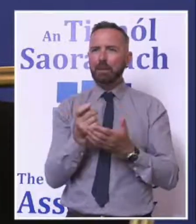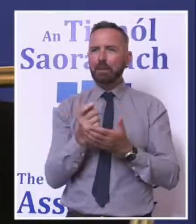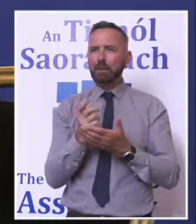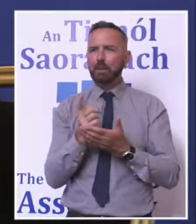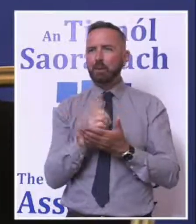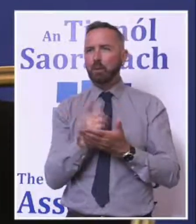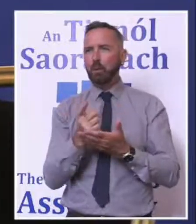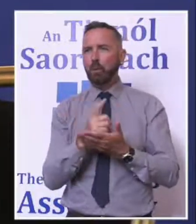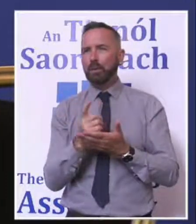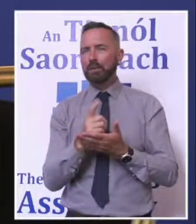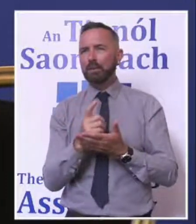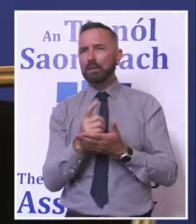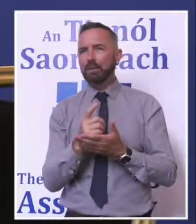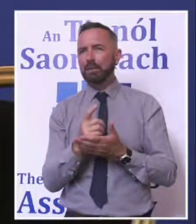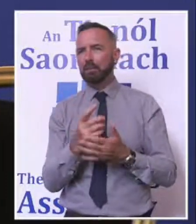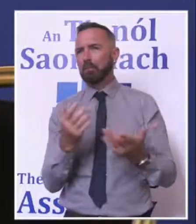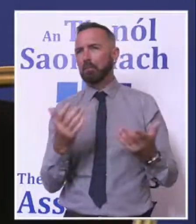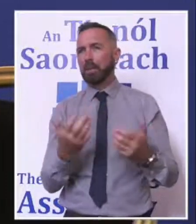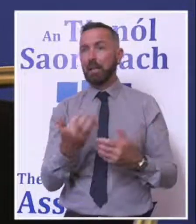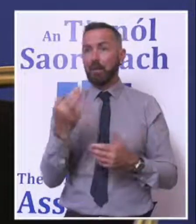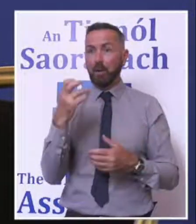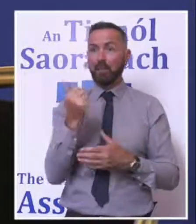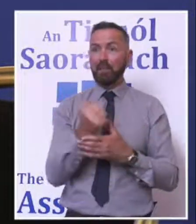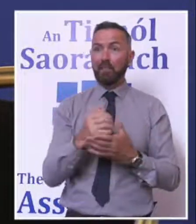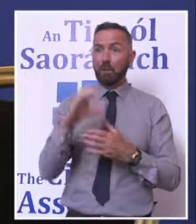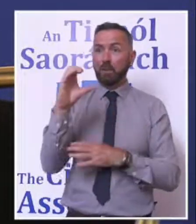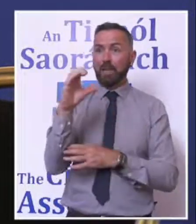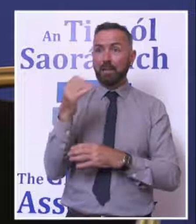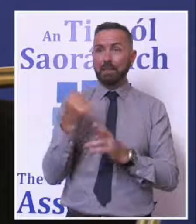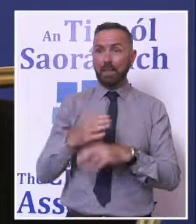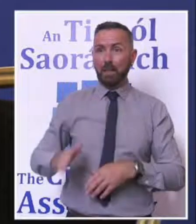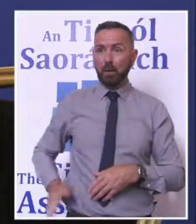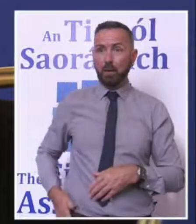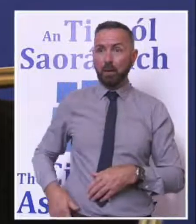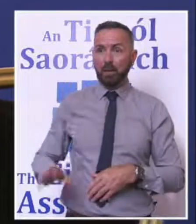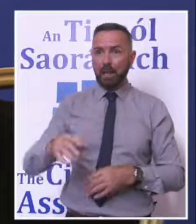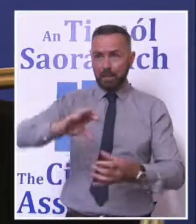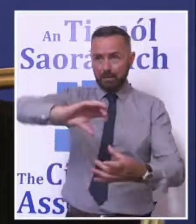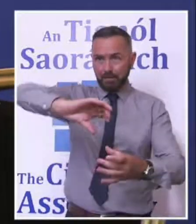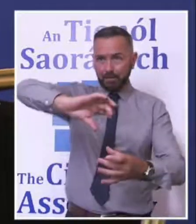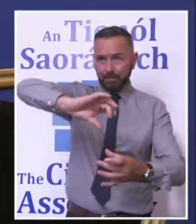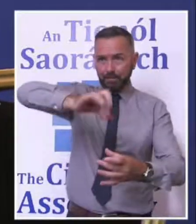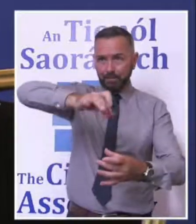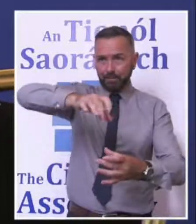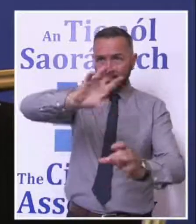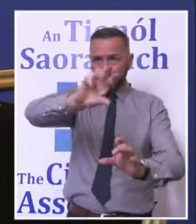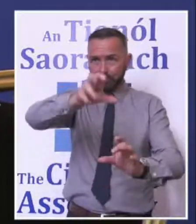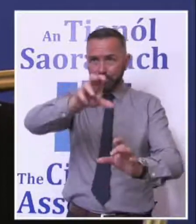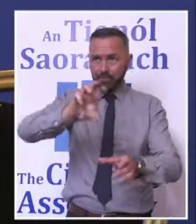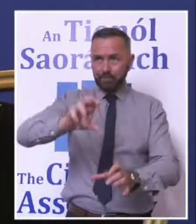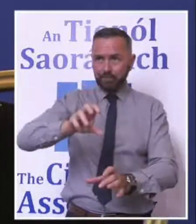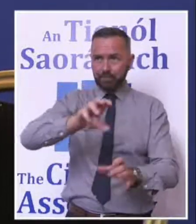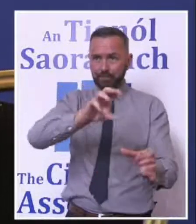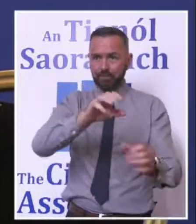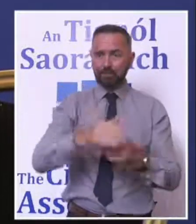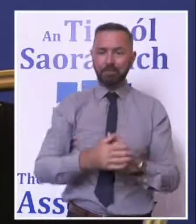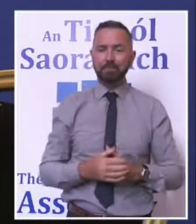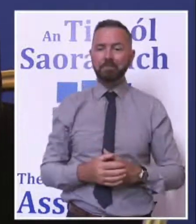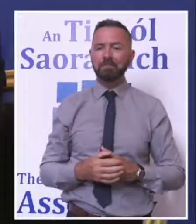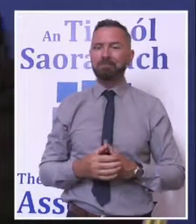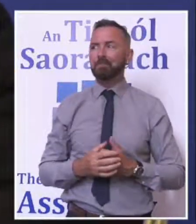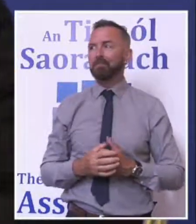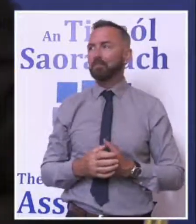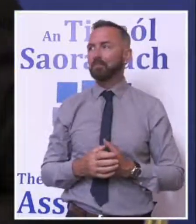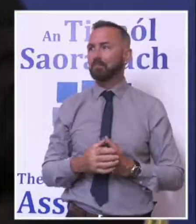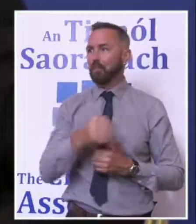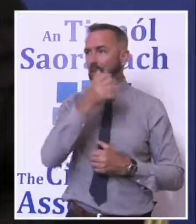And if you had a couple of cents in your pocket, you could go there and you could pick and mix. And now that is as